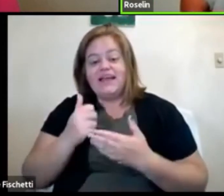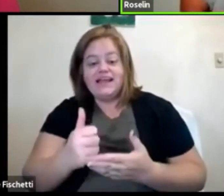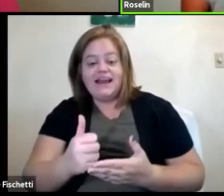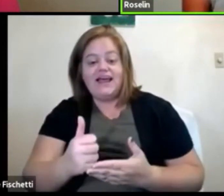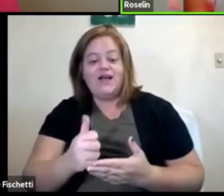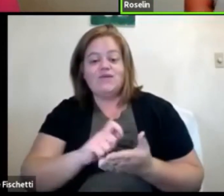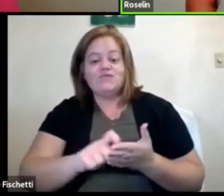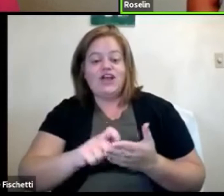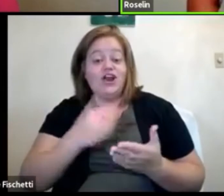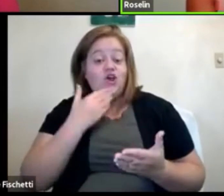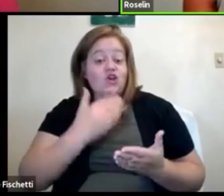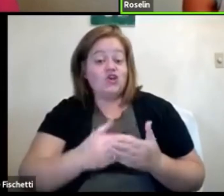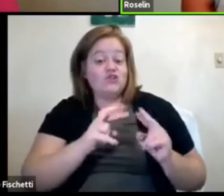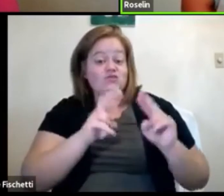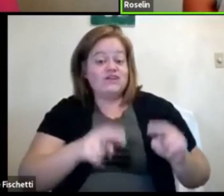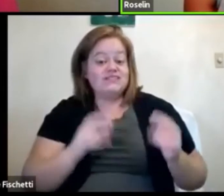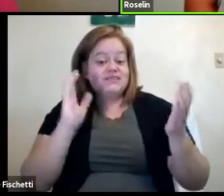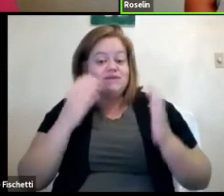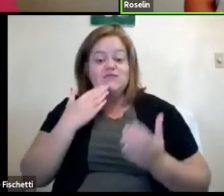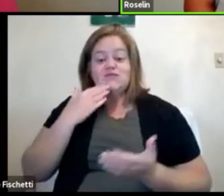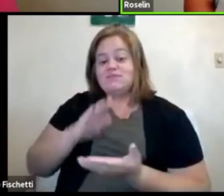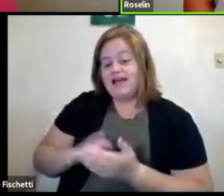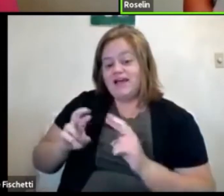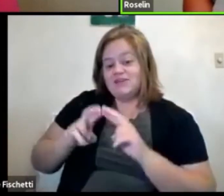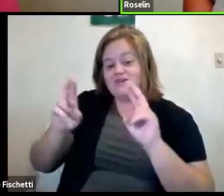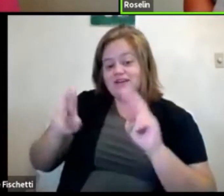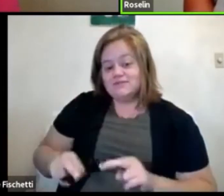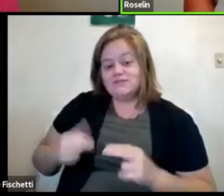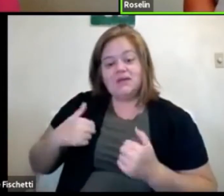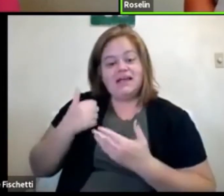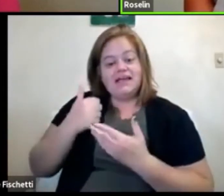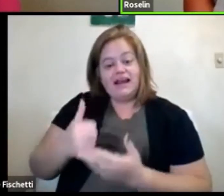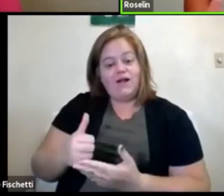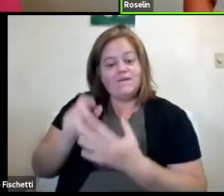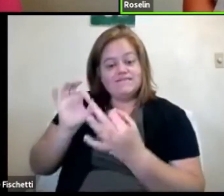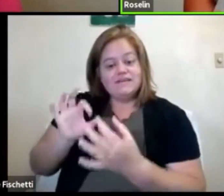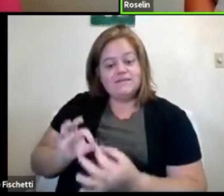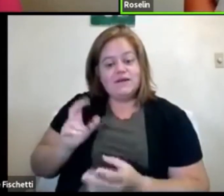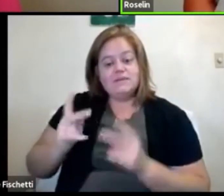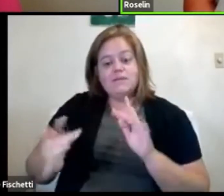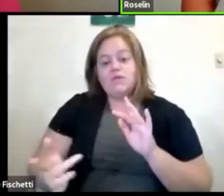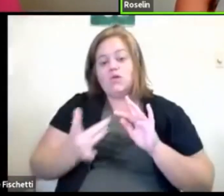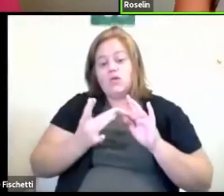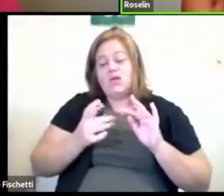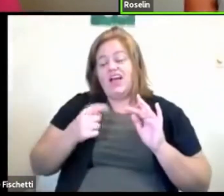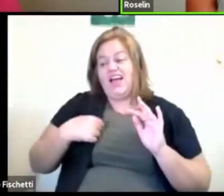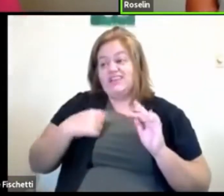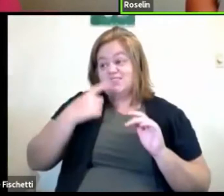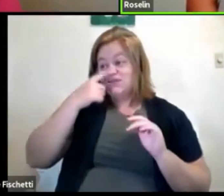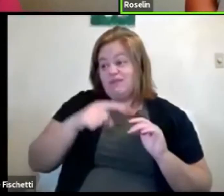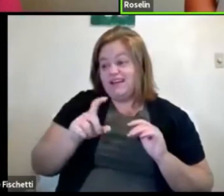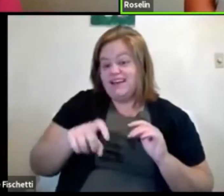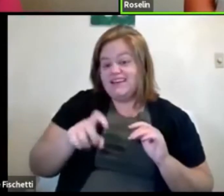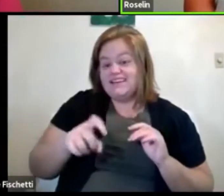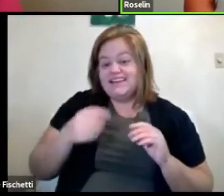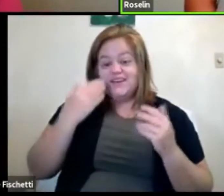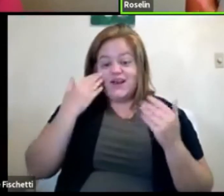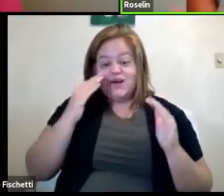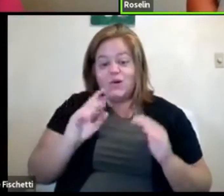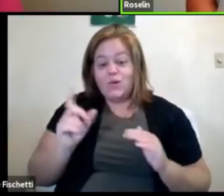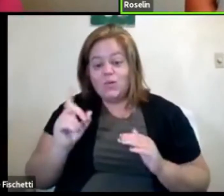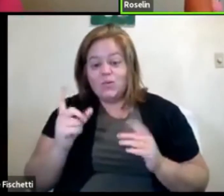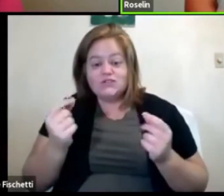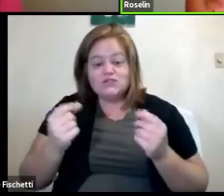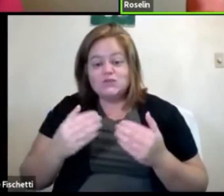bad resume looks like. So I also give back in that sense. Like there's people that reach out and, I need, they don't know where they are. I